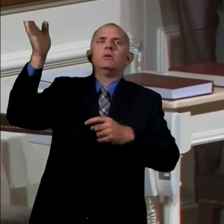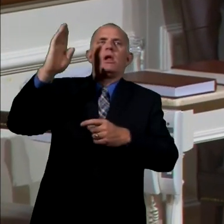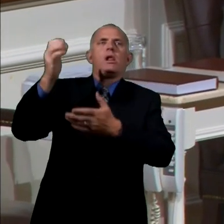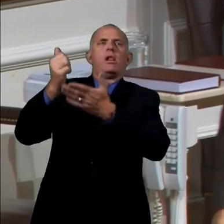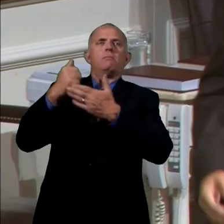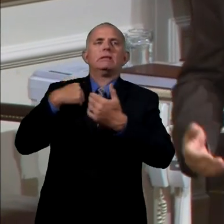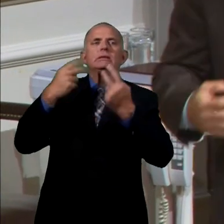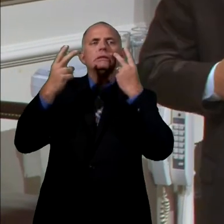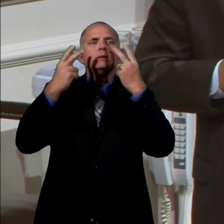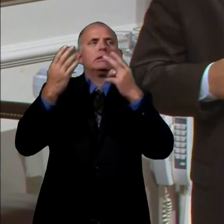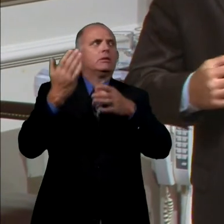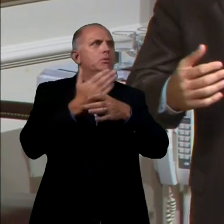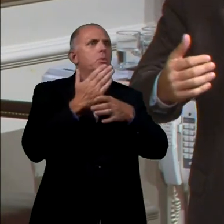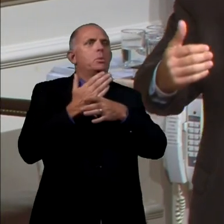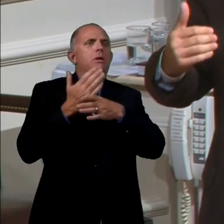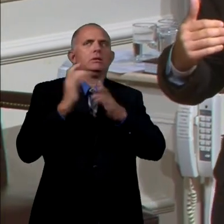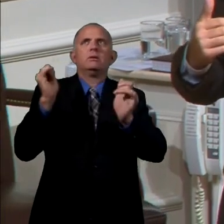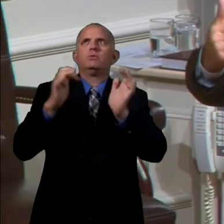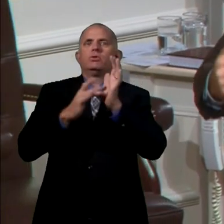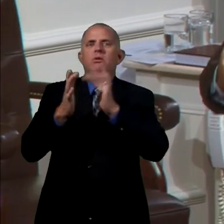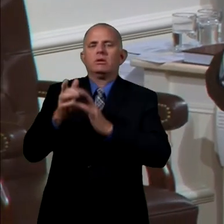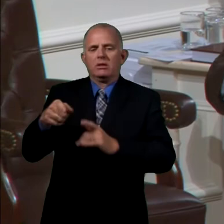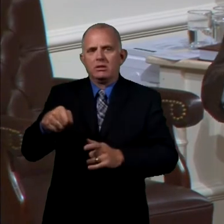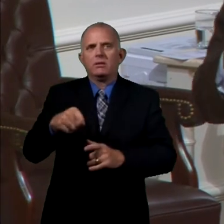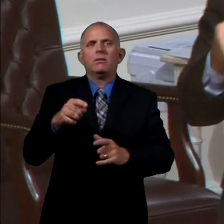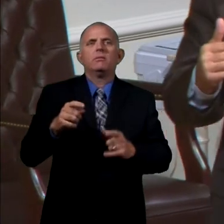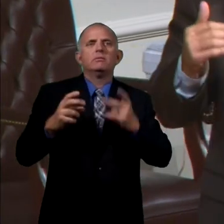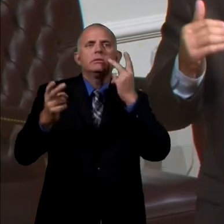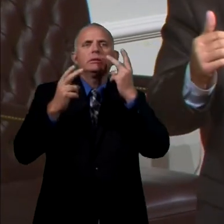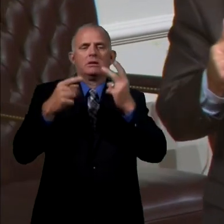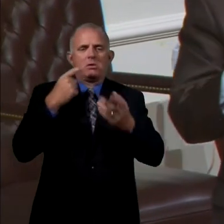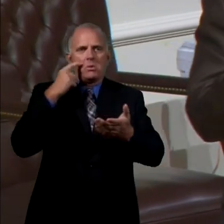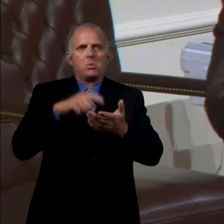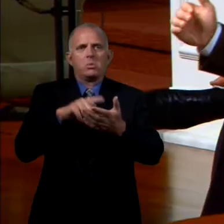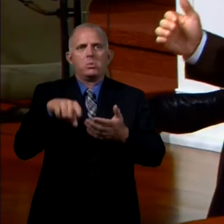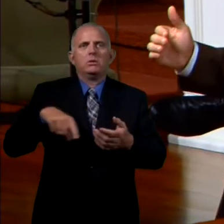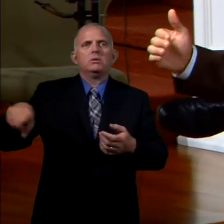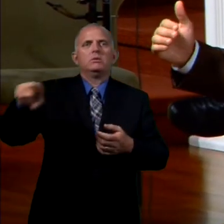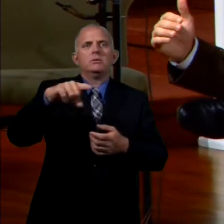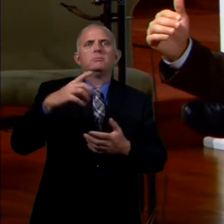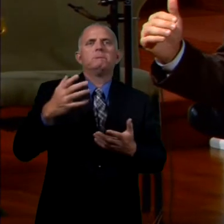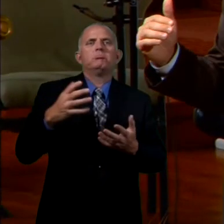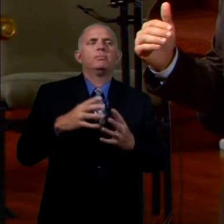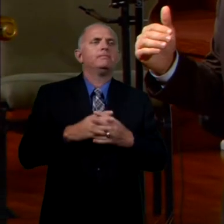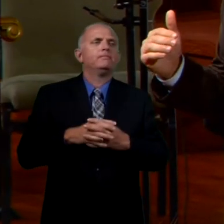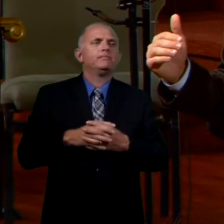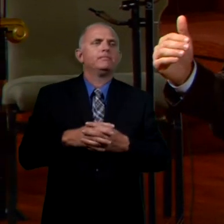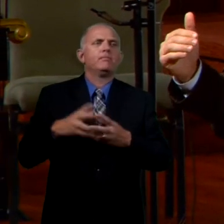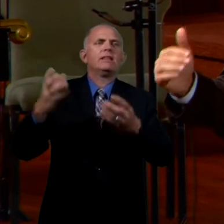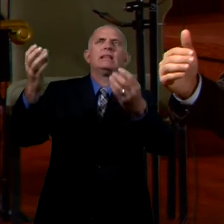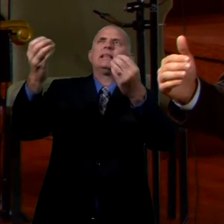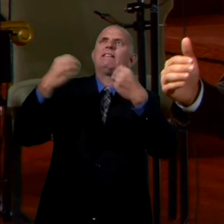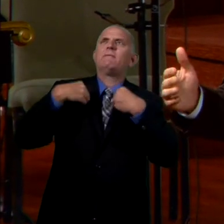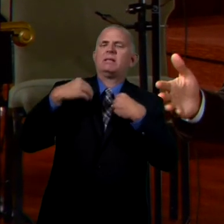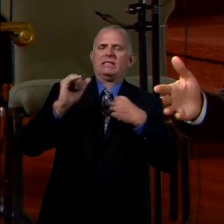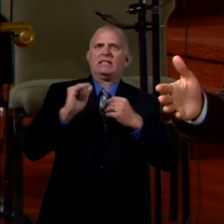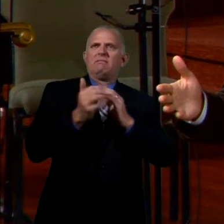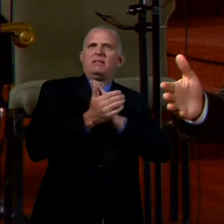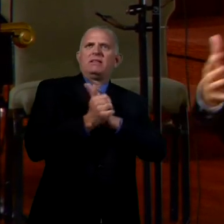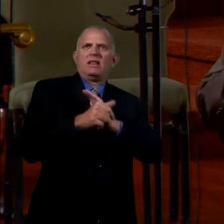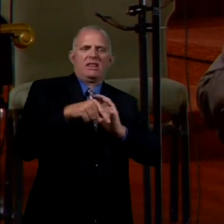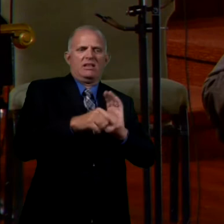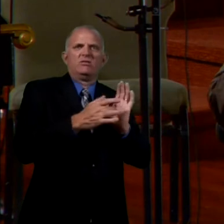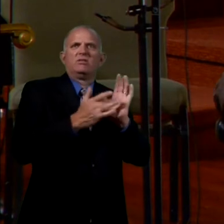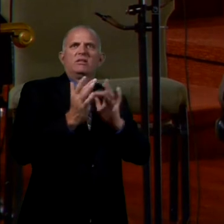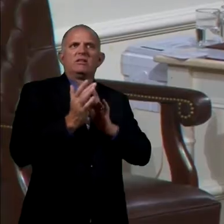them"? Do you ever pray and say, "Jesus, man, with the tact and grace and love that you handled the interruptions as you lived on earth,